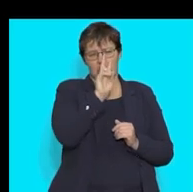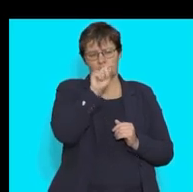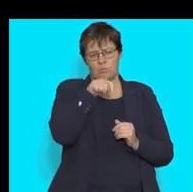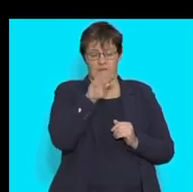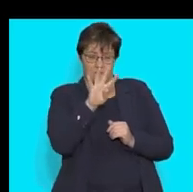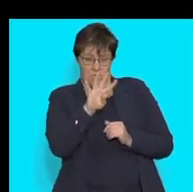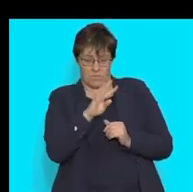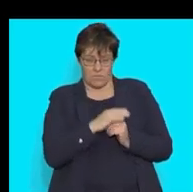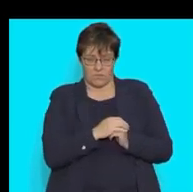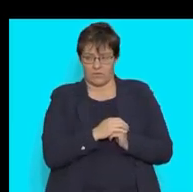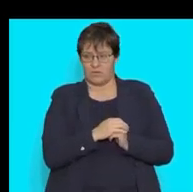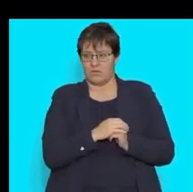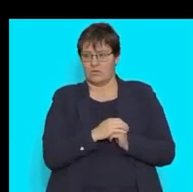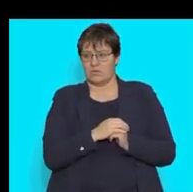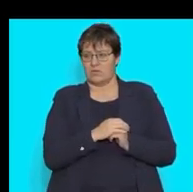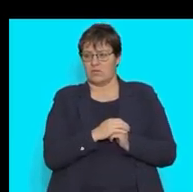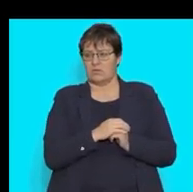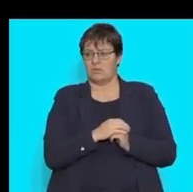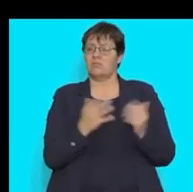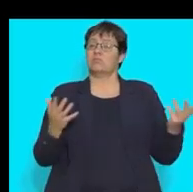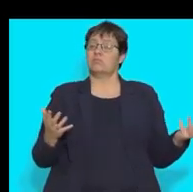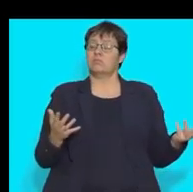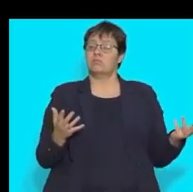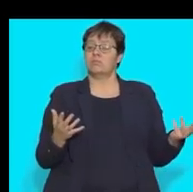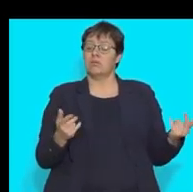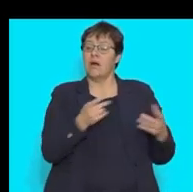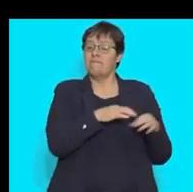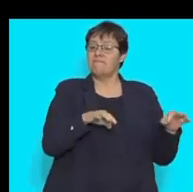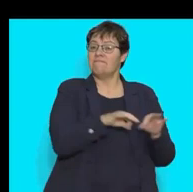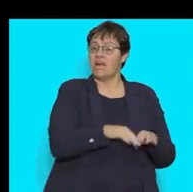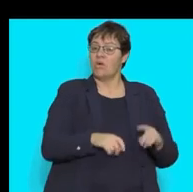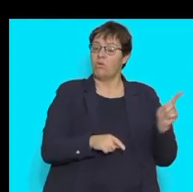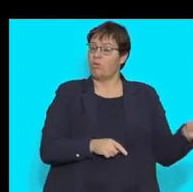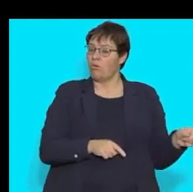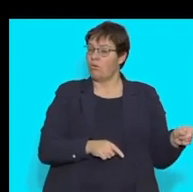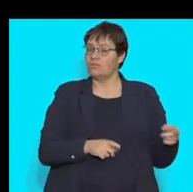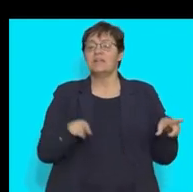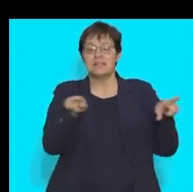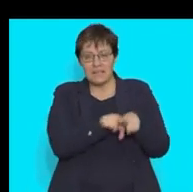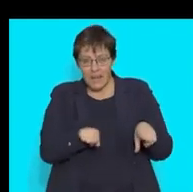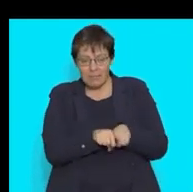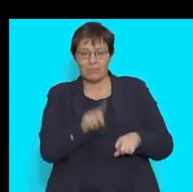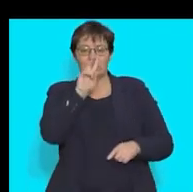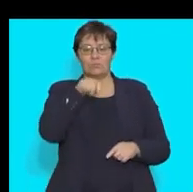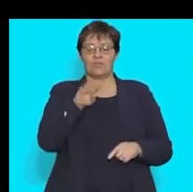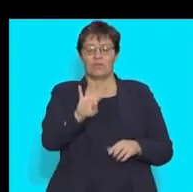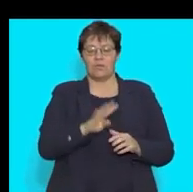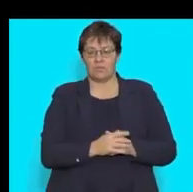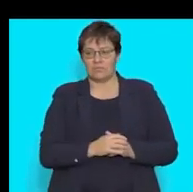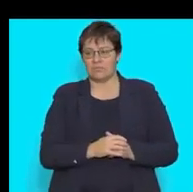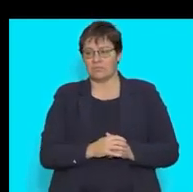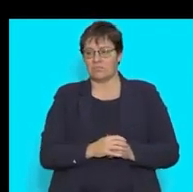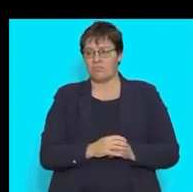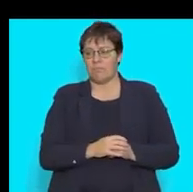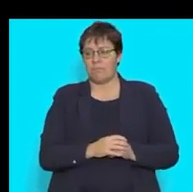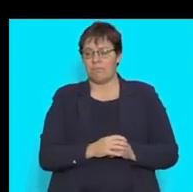is 2.4. And guess what? The value on this side is also